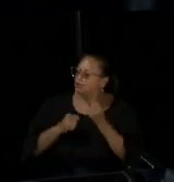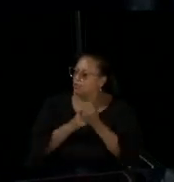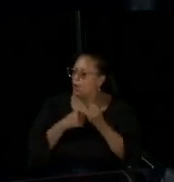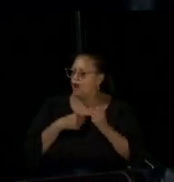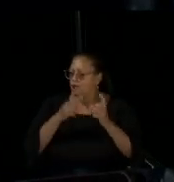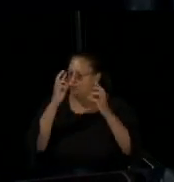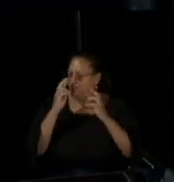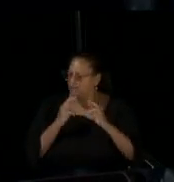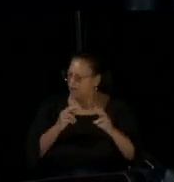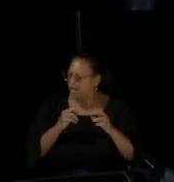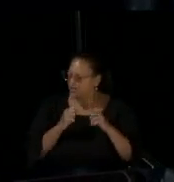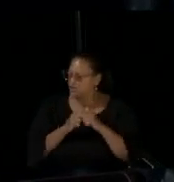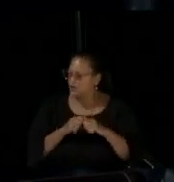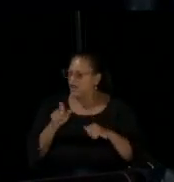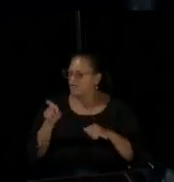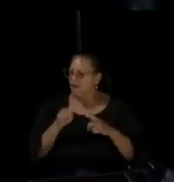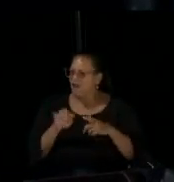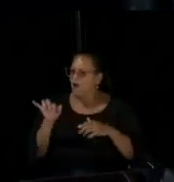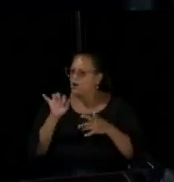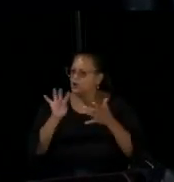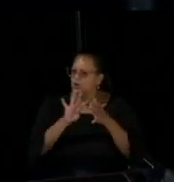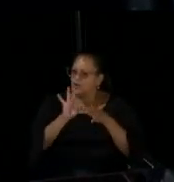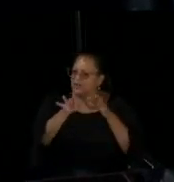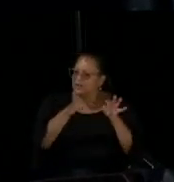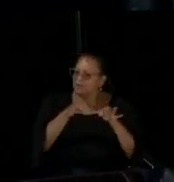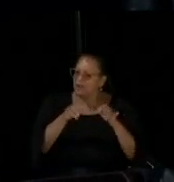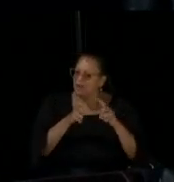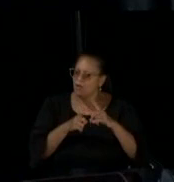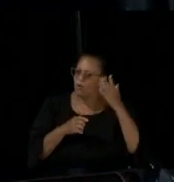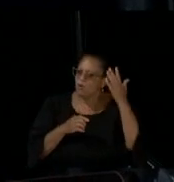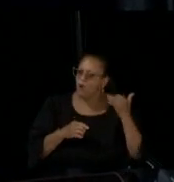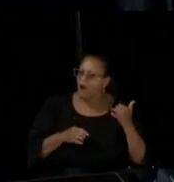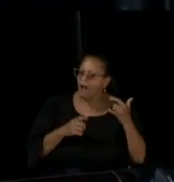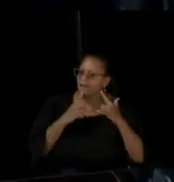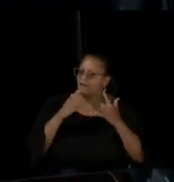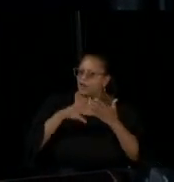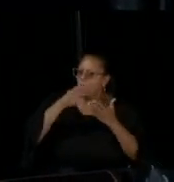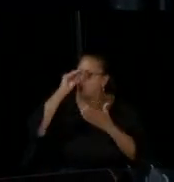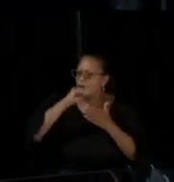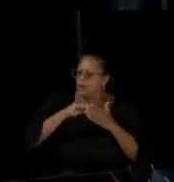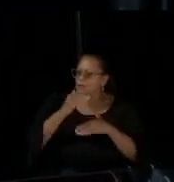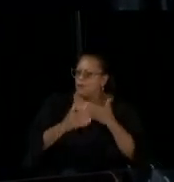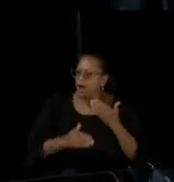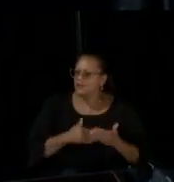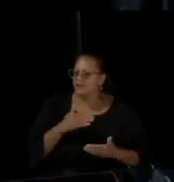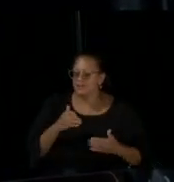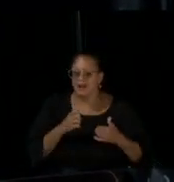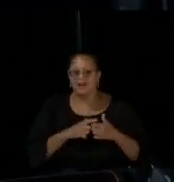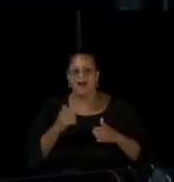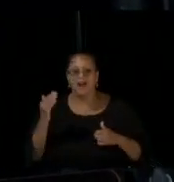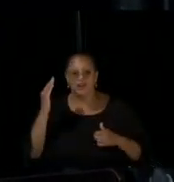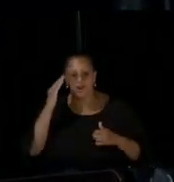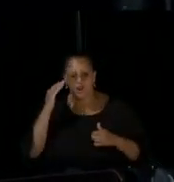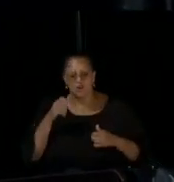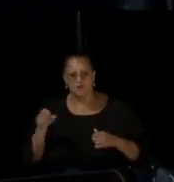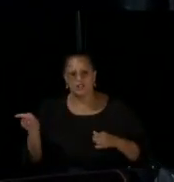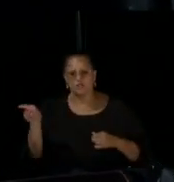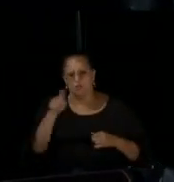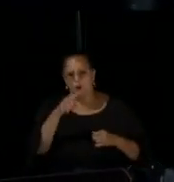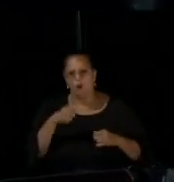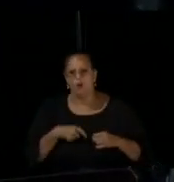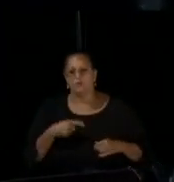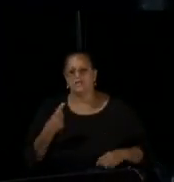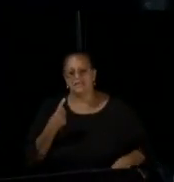you, and that they explain the why of the learning process. And I know everyone would truly say this, that